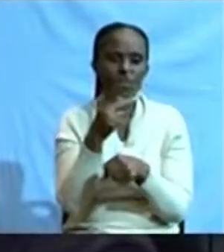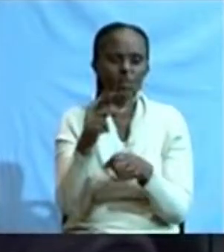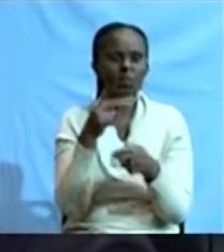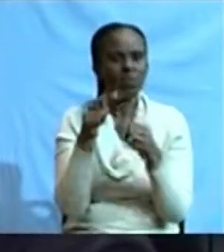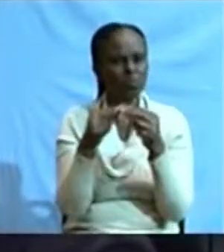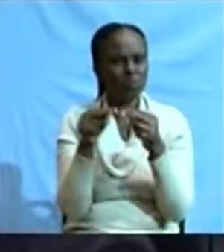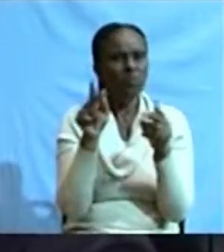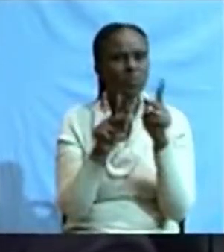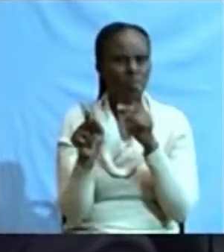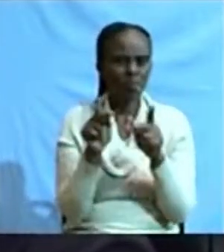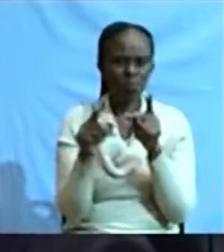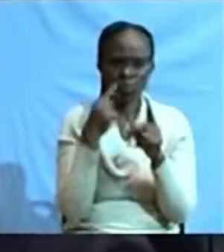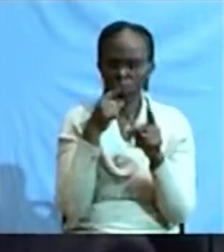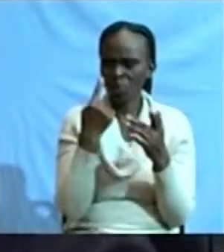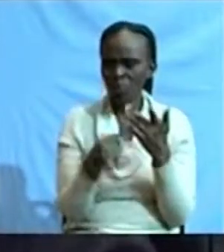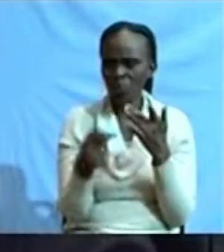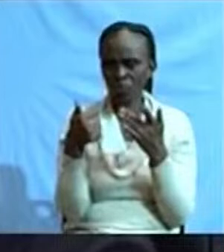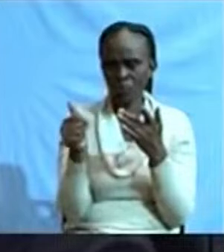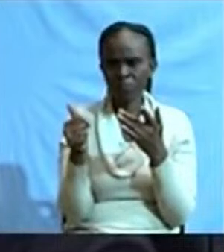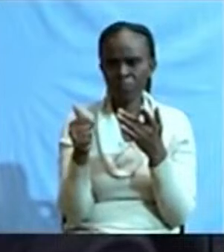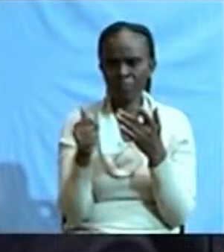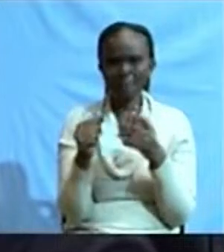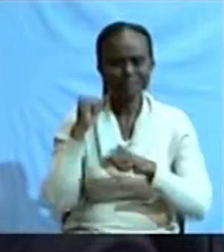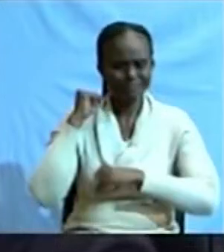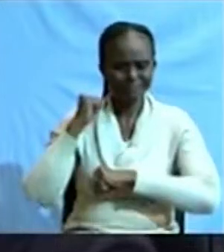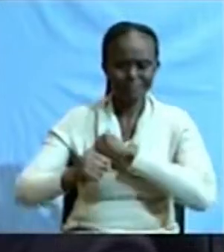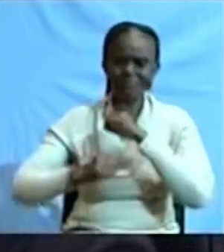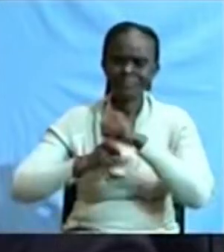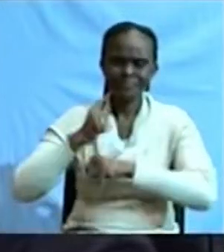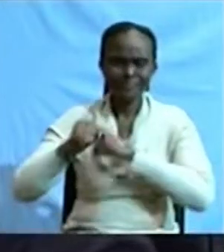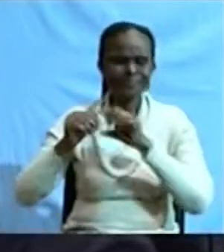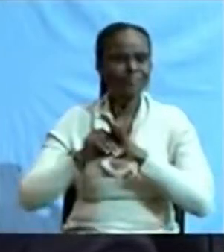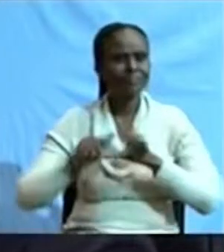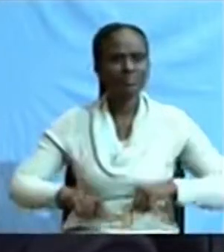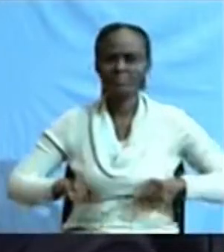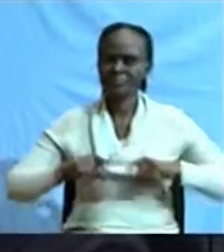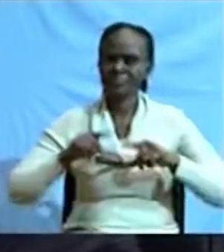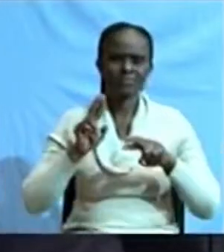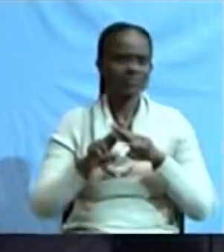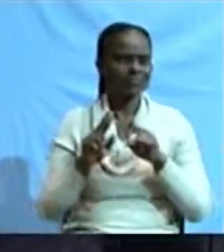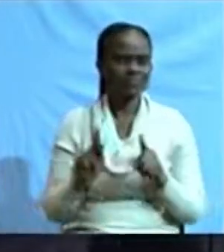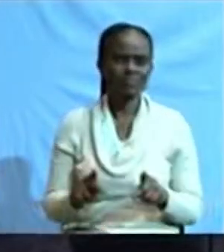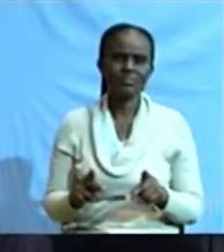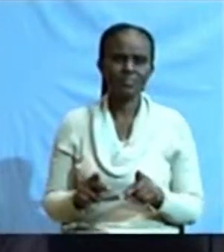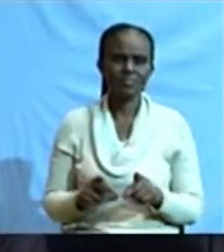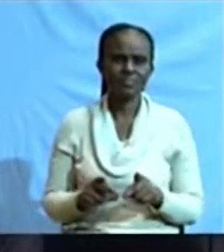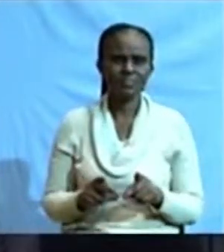people who are really struggling in life, Chair.